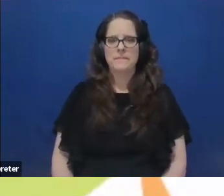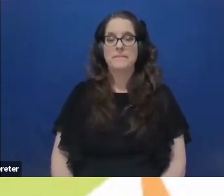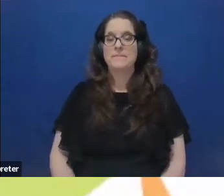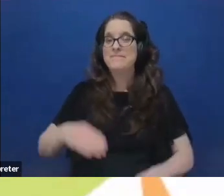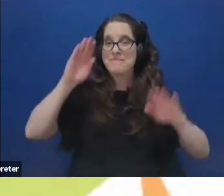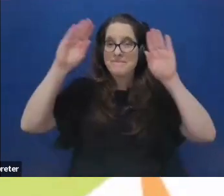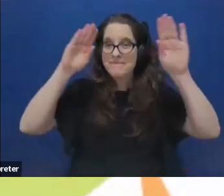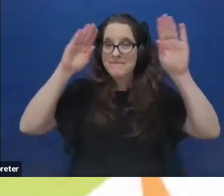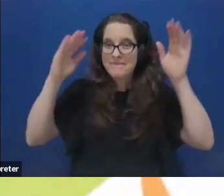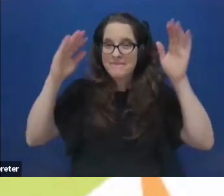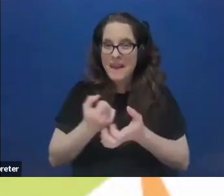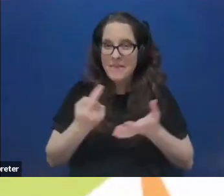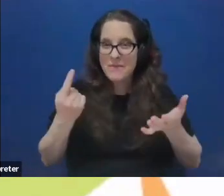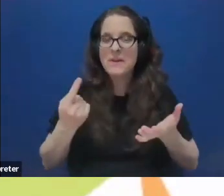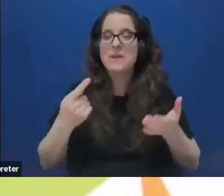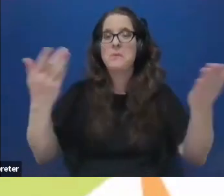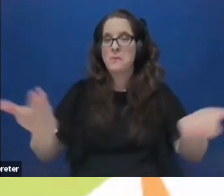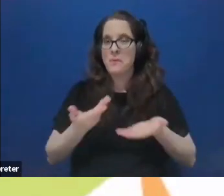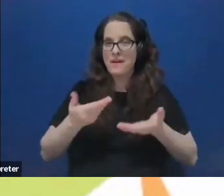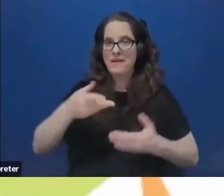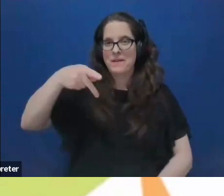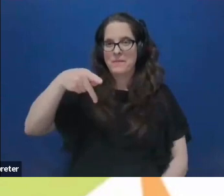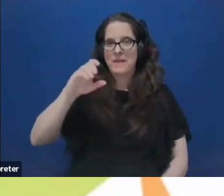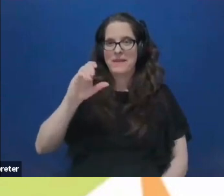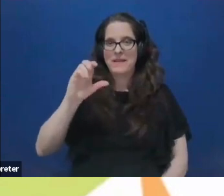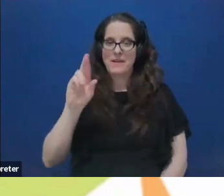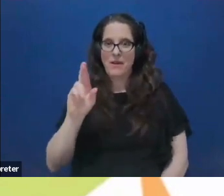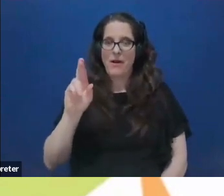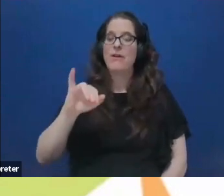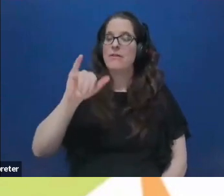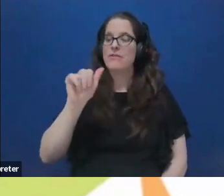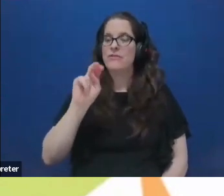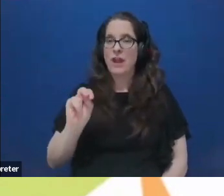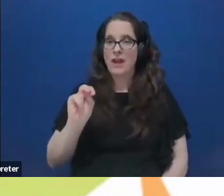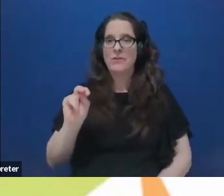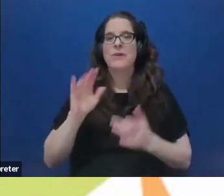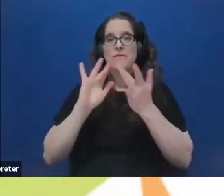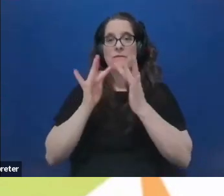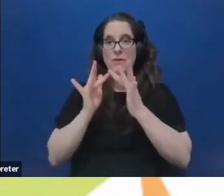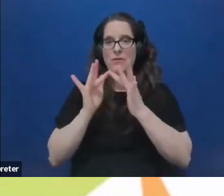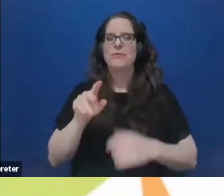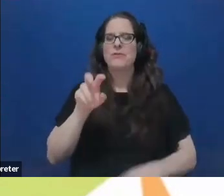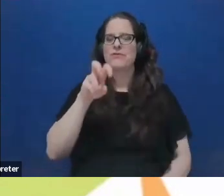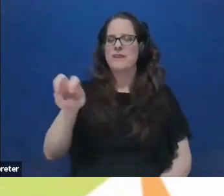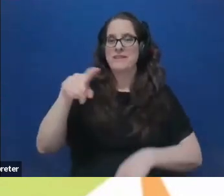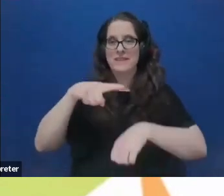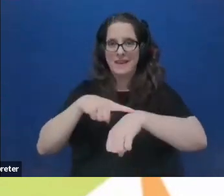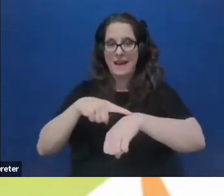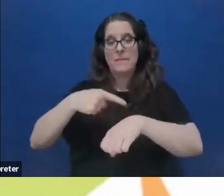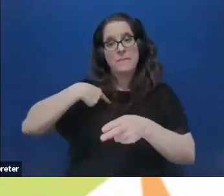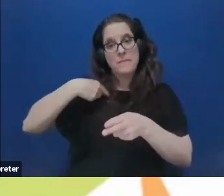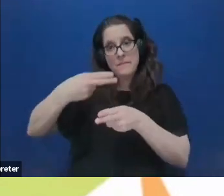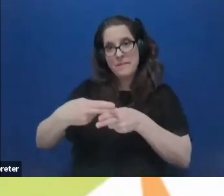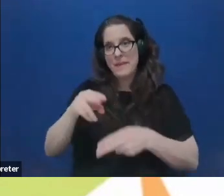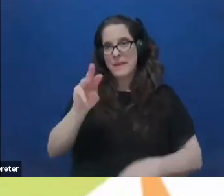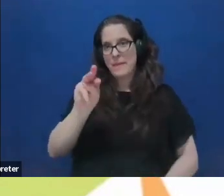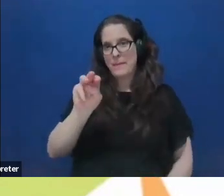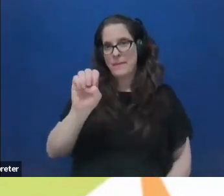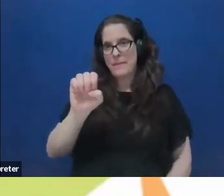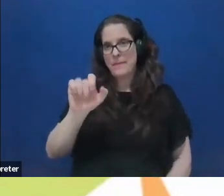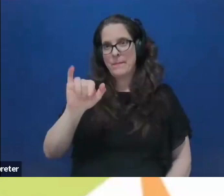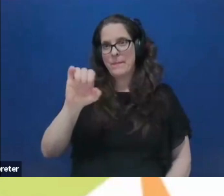Hello, everyone, and welcome to PCR's January Virtual Transition Times. My name is Melissa Wyman, and I